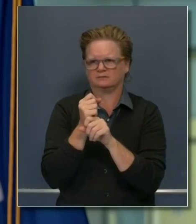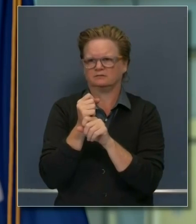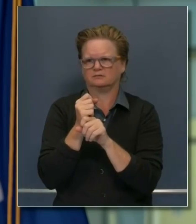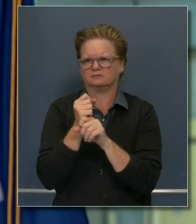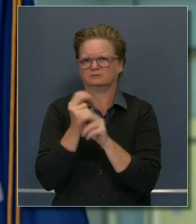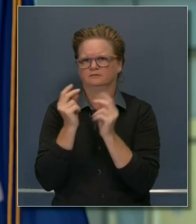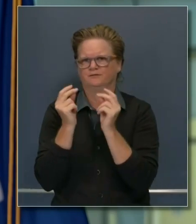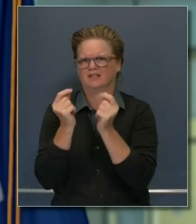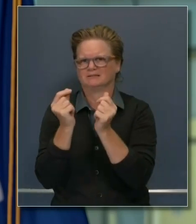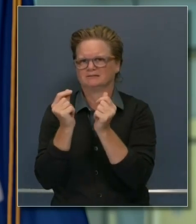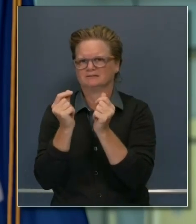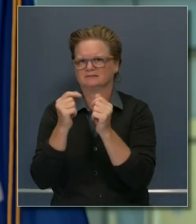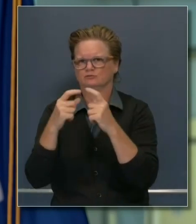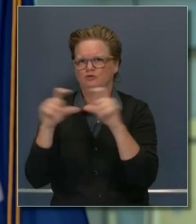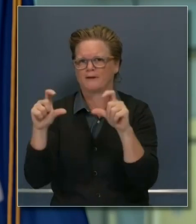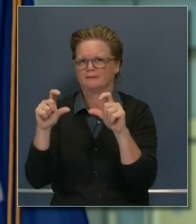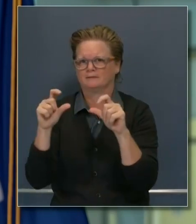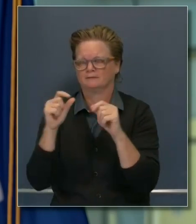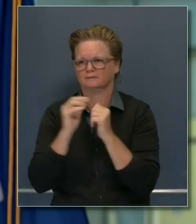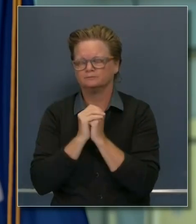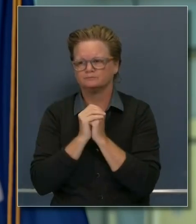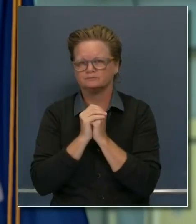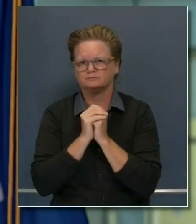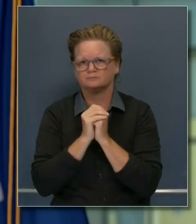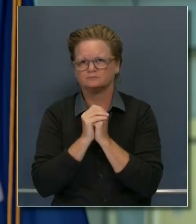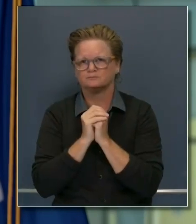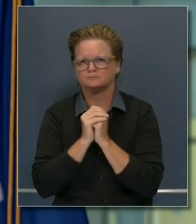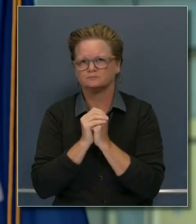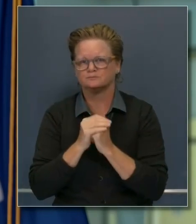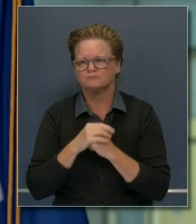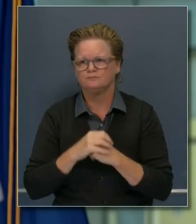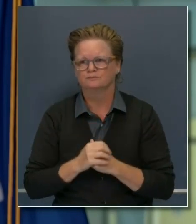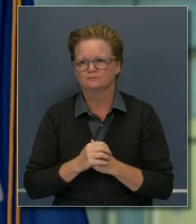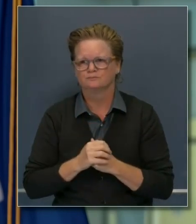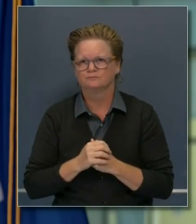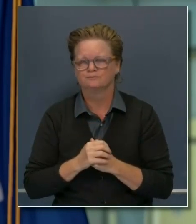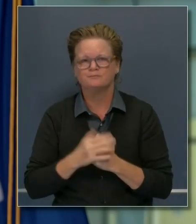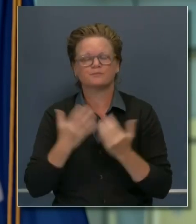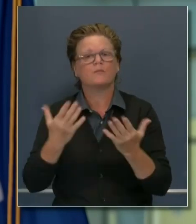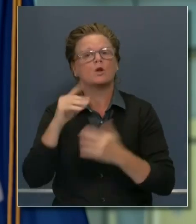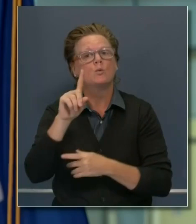those checks within that period of time. Michael Finney, ABC 7.